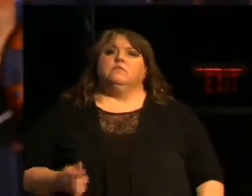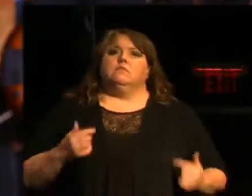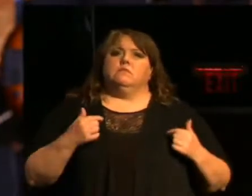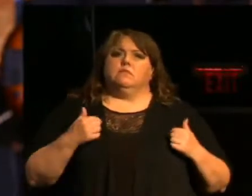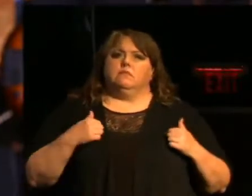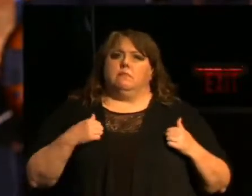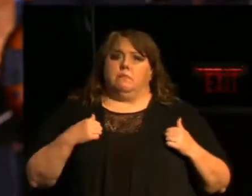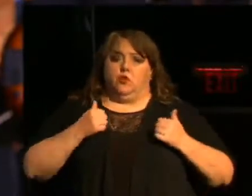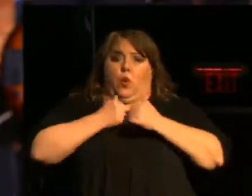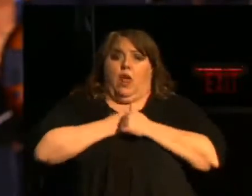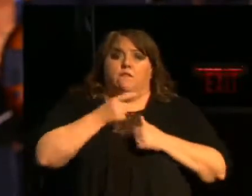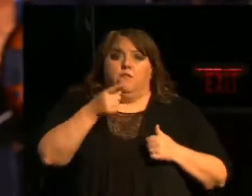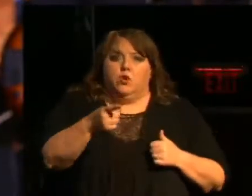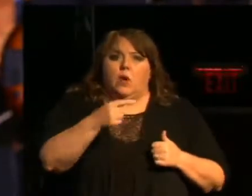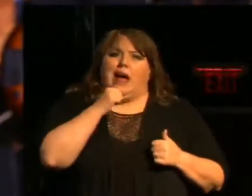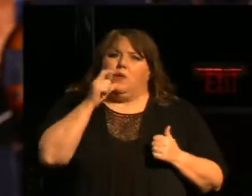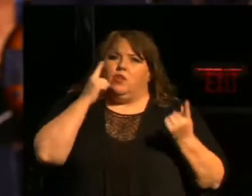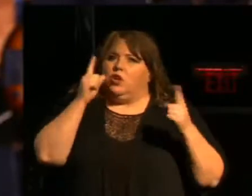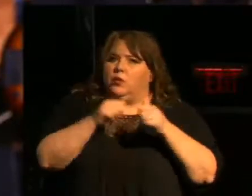It was beautiful.